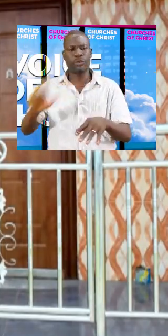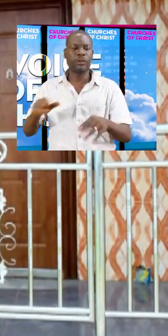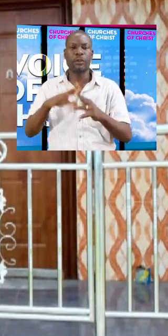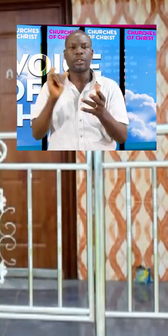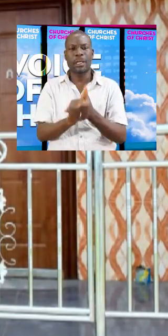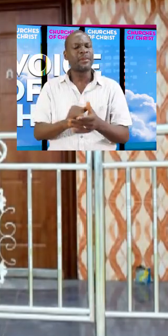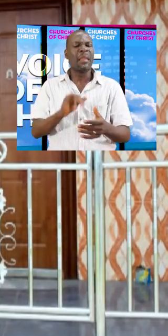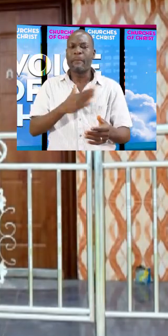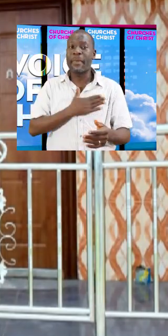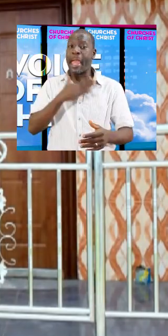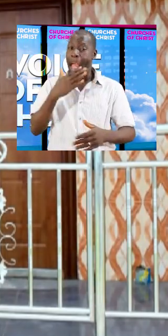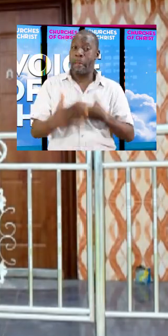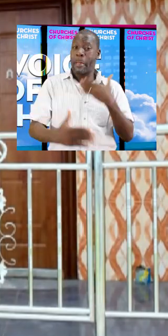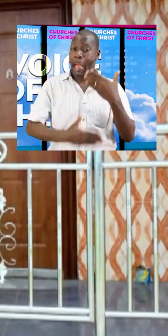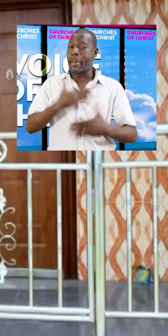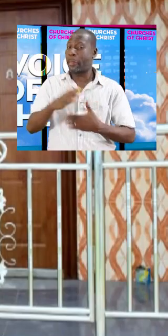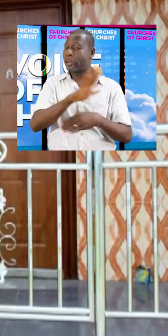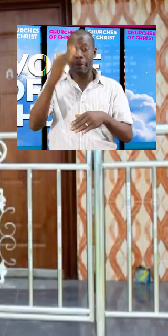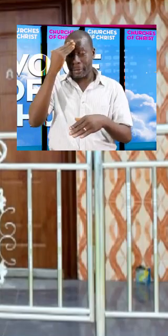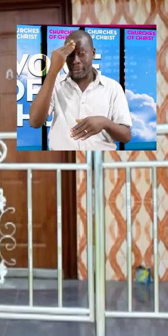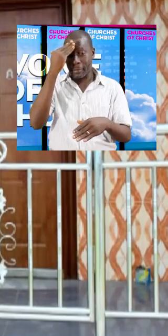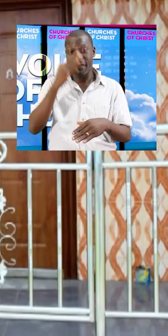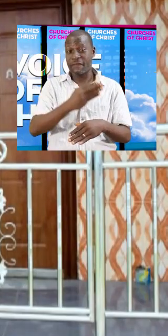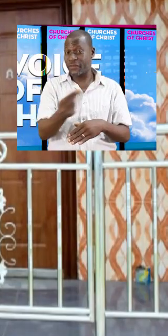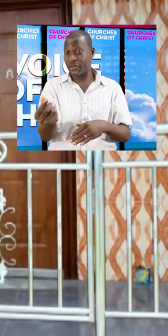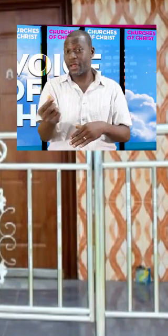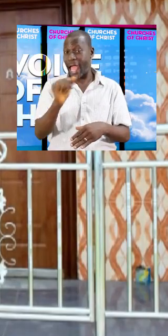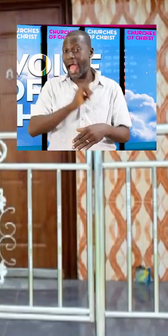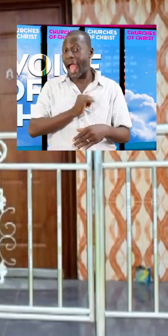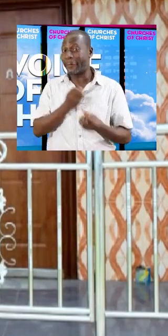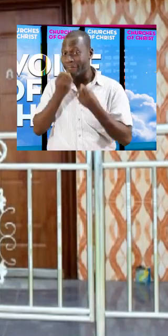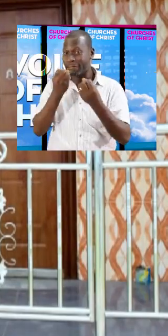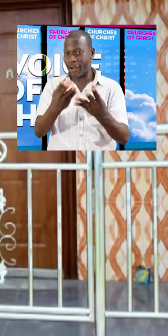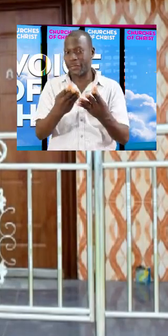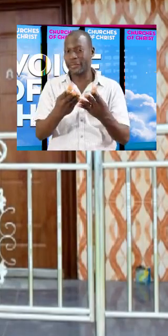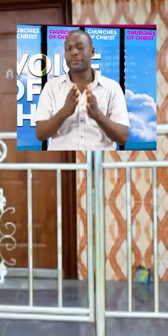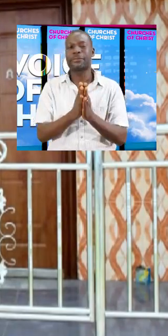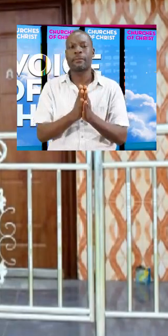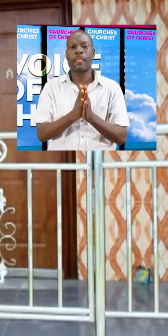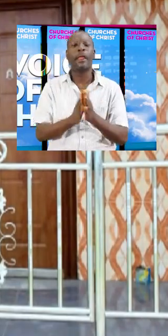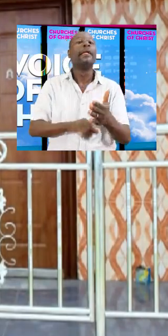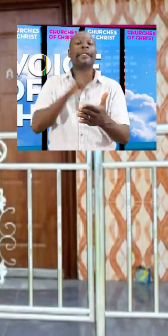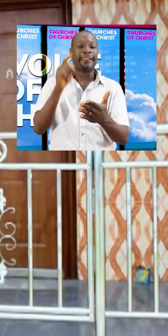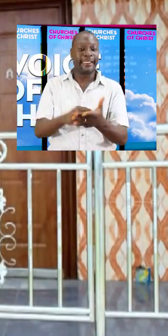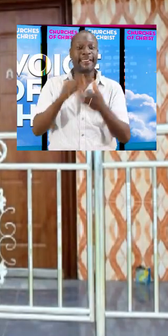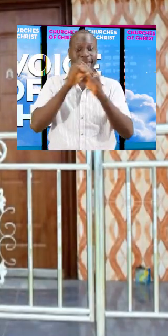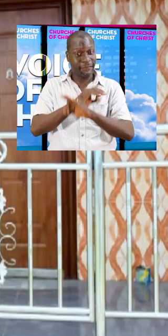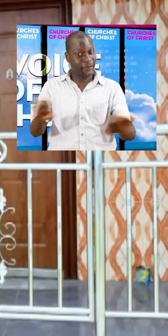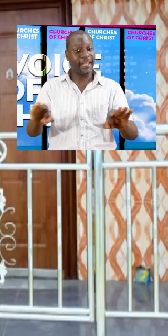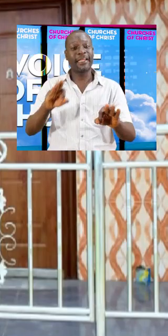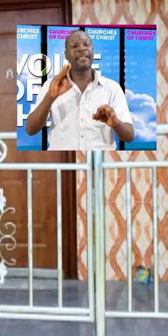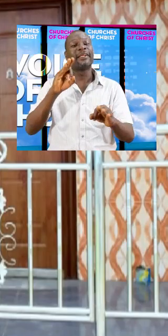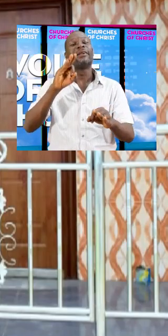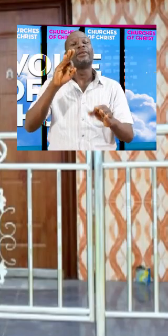mani agye e wo saade we hu enyina no enche meka kirawo sa free school no aye